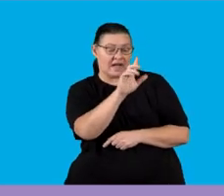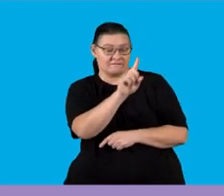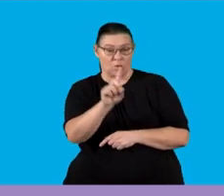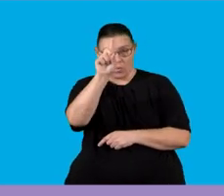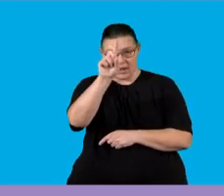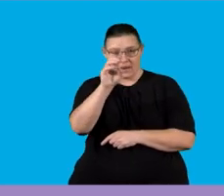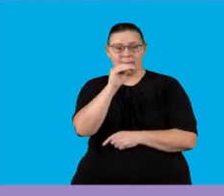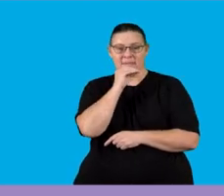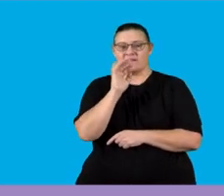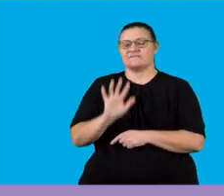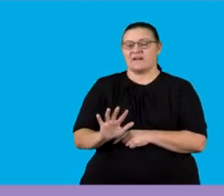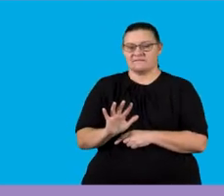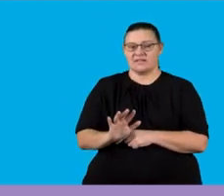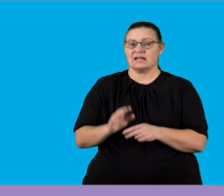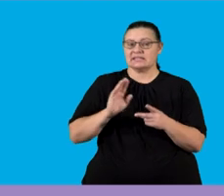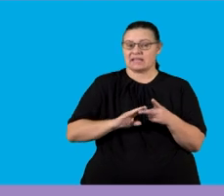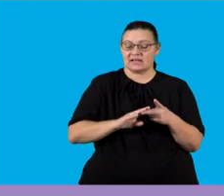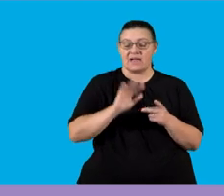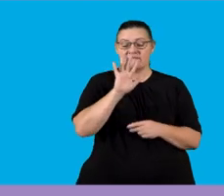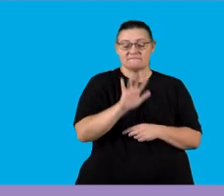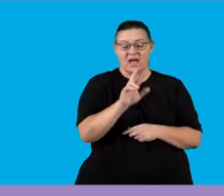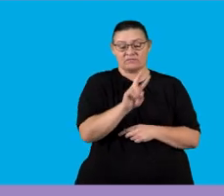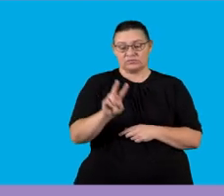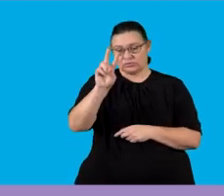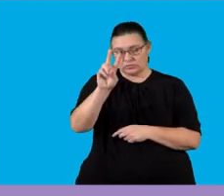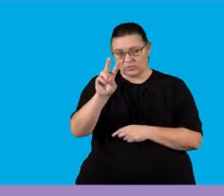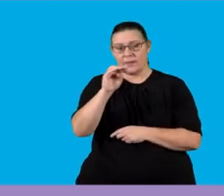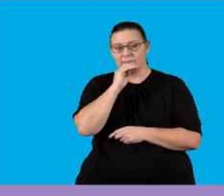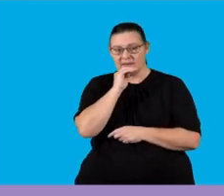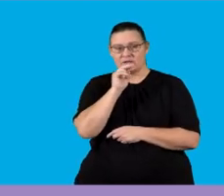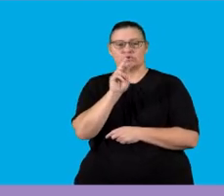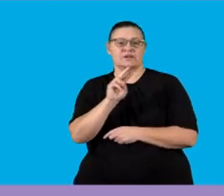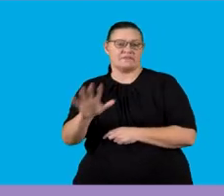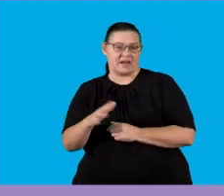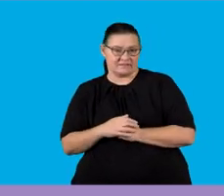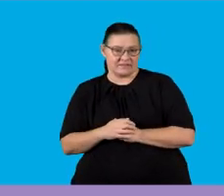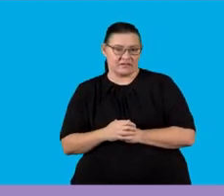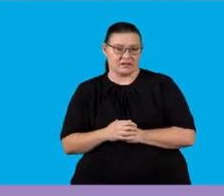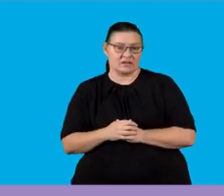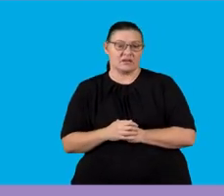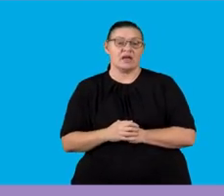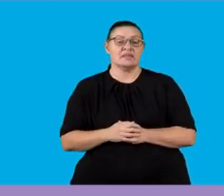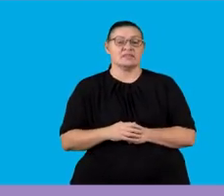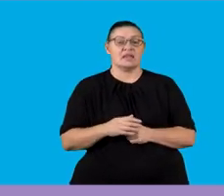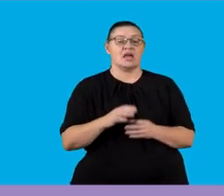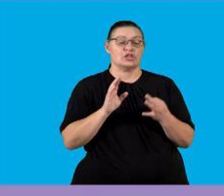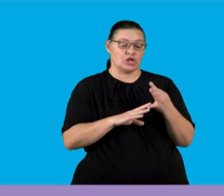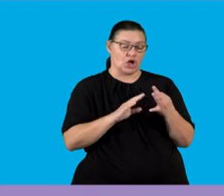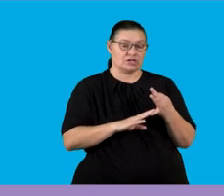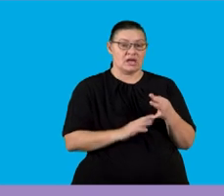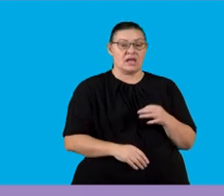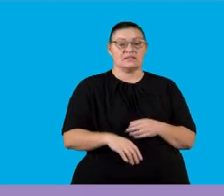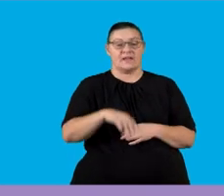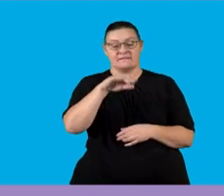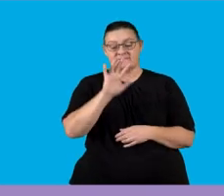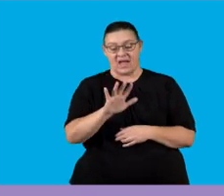numbers. And the third term is 5 exponent 3, of course, from our